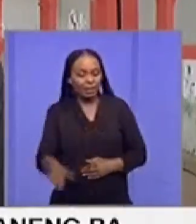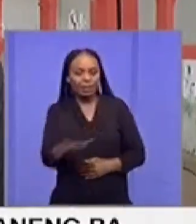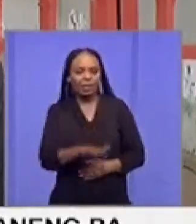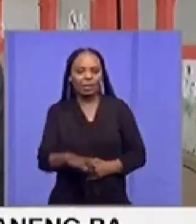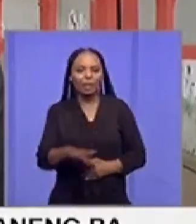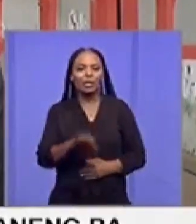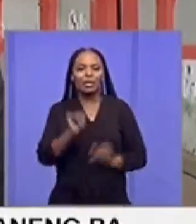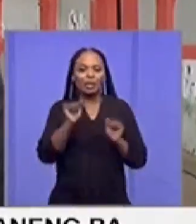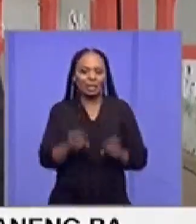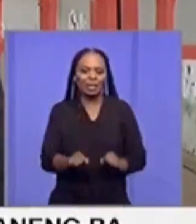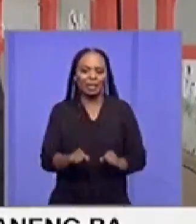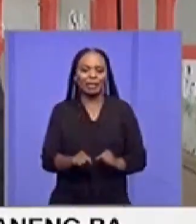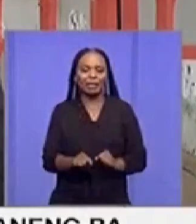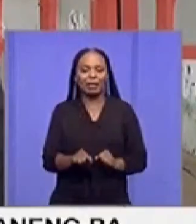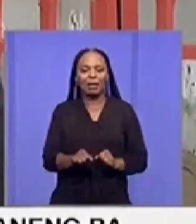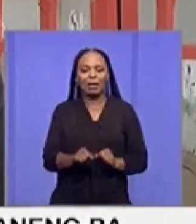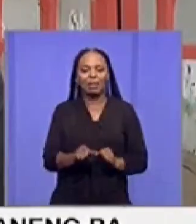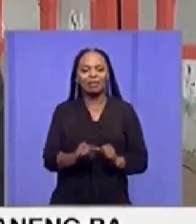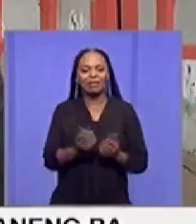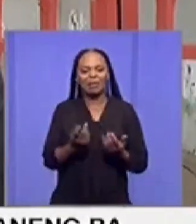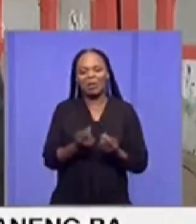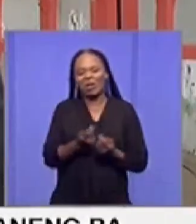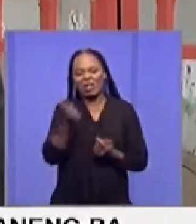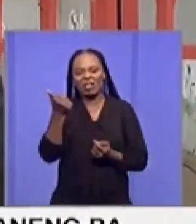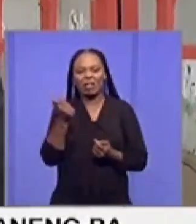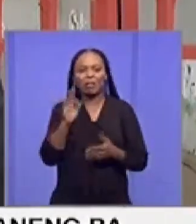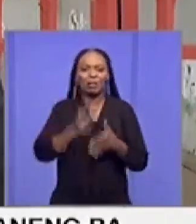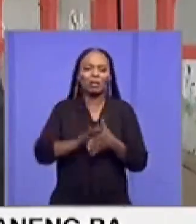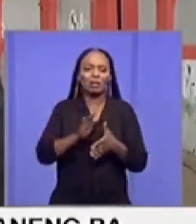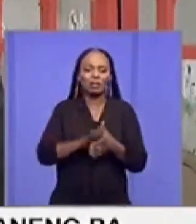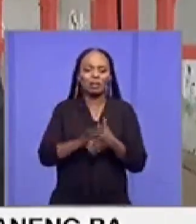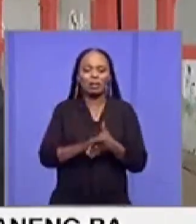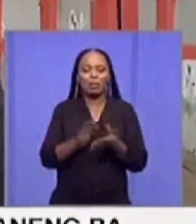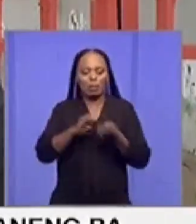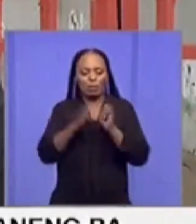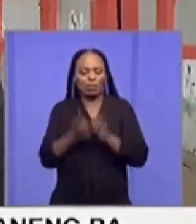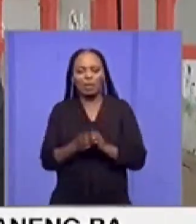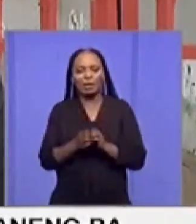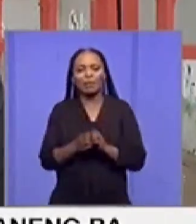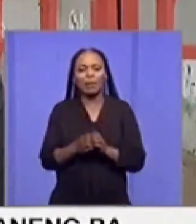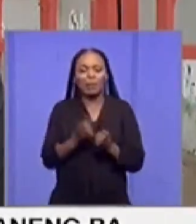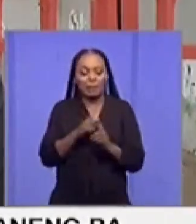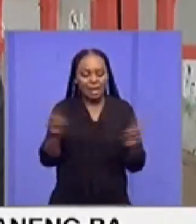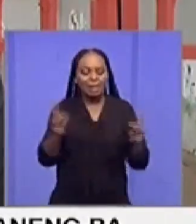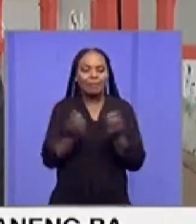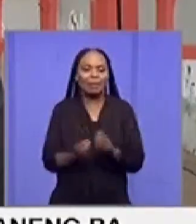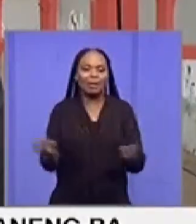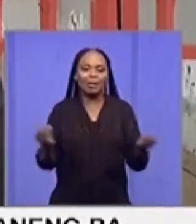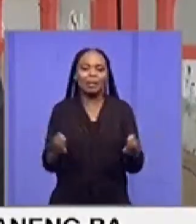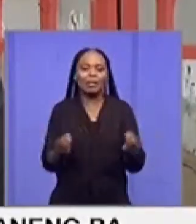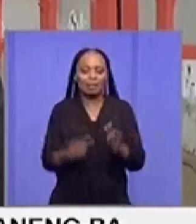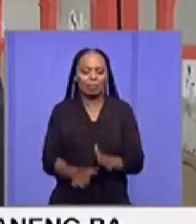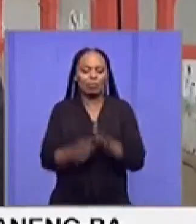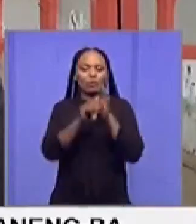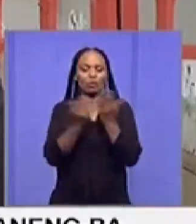fase ya sekolo ke mabaka fase bana thuto ba tshwantse ba hwetše mo ka gore ge